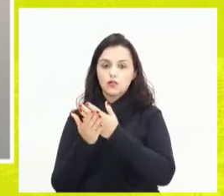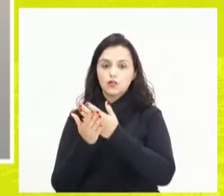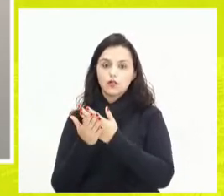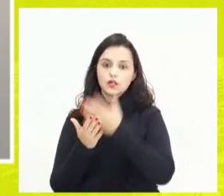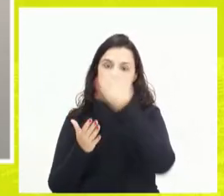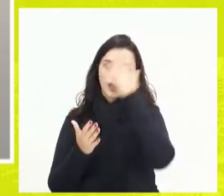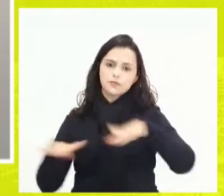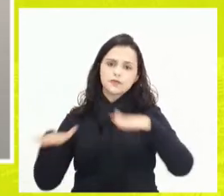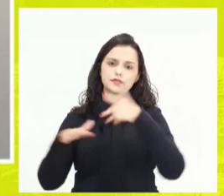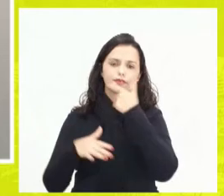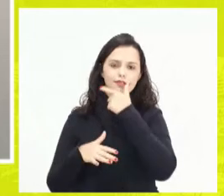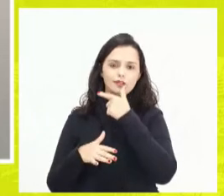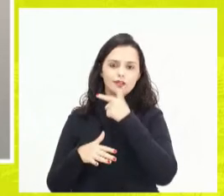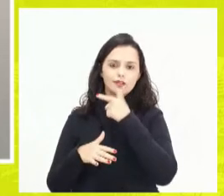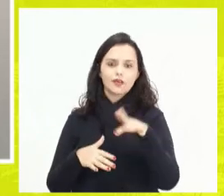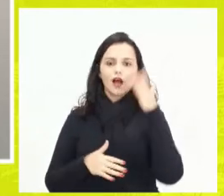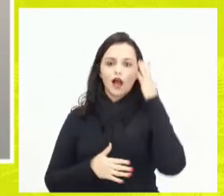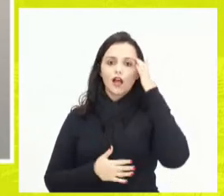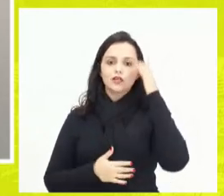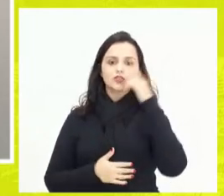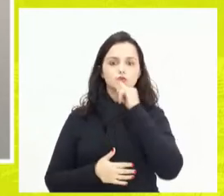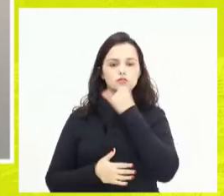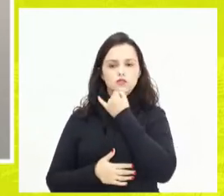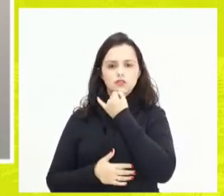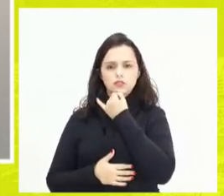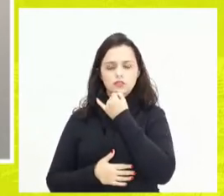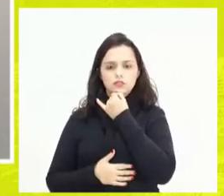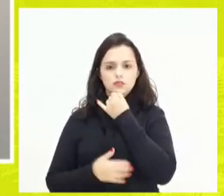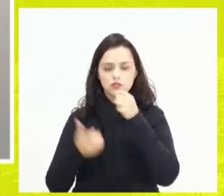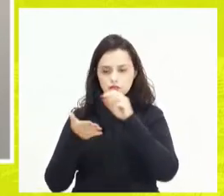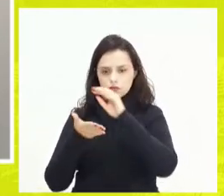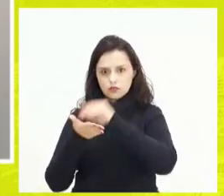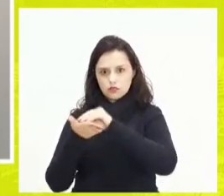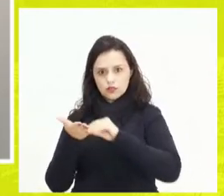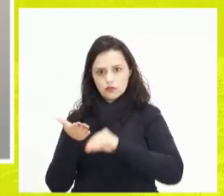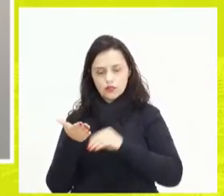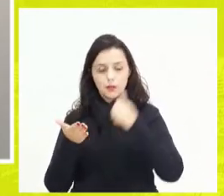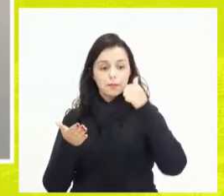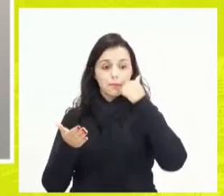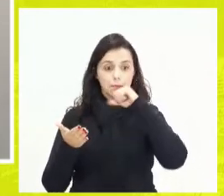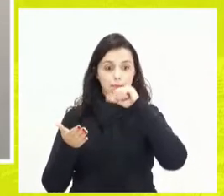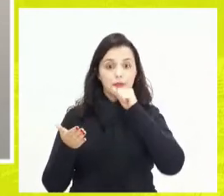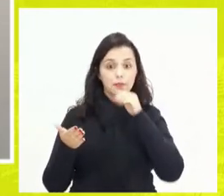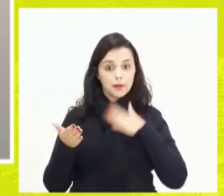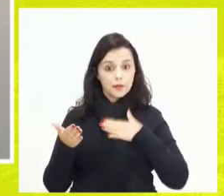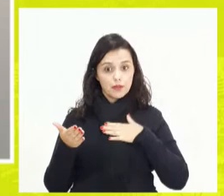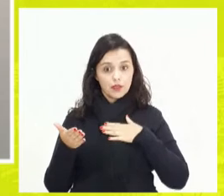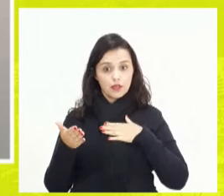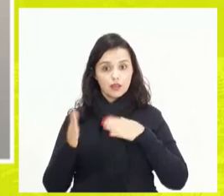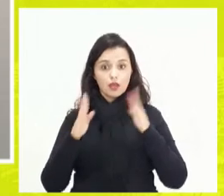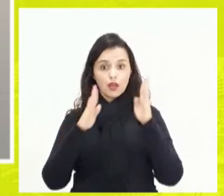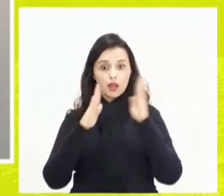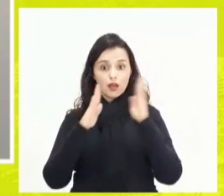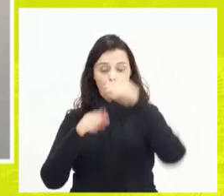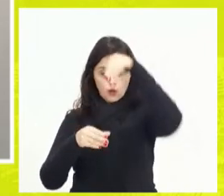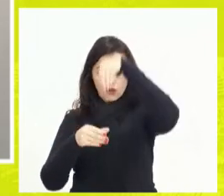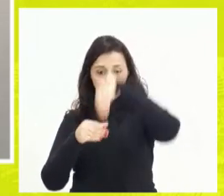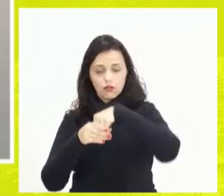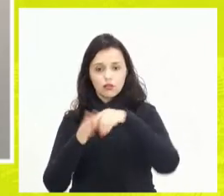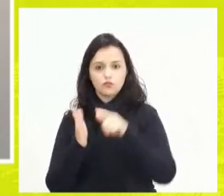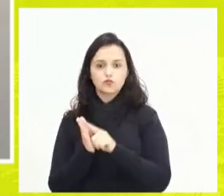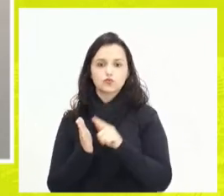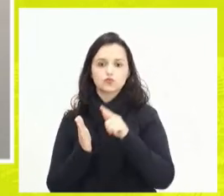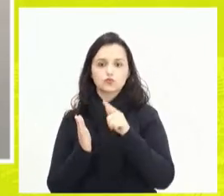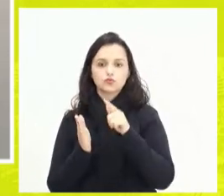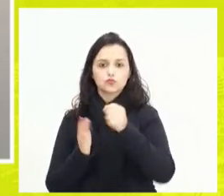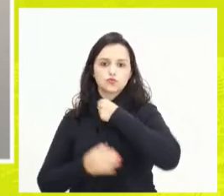but i think it's sad that the kid wrote my mother lives at the newspaper this is not